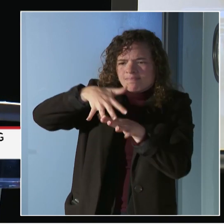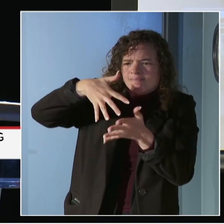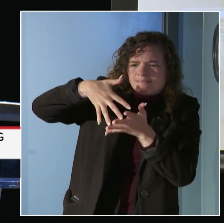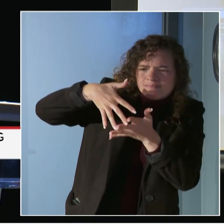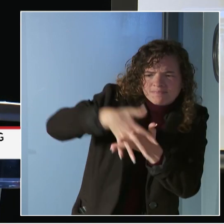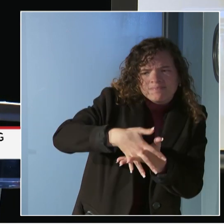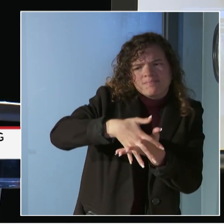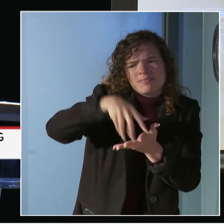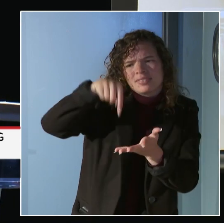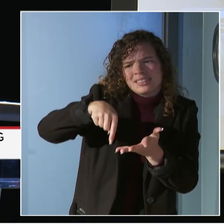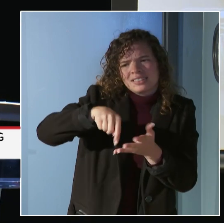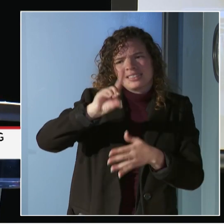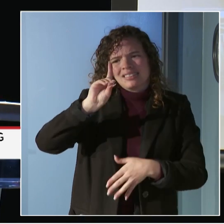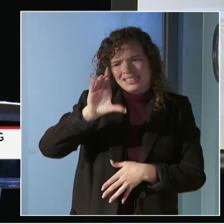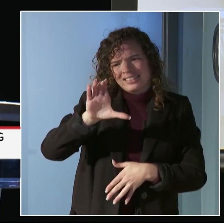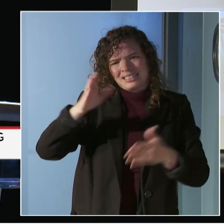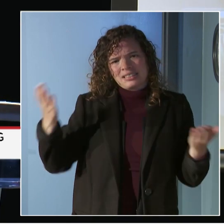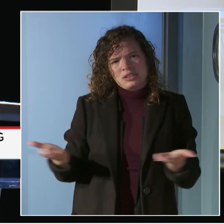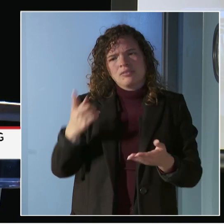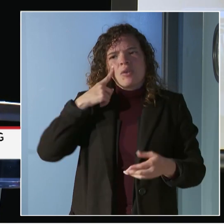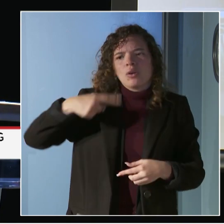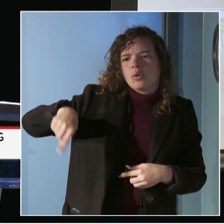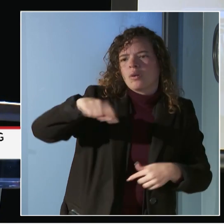them, no matter income.